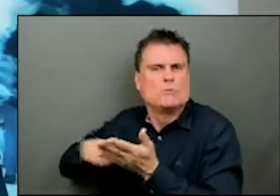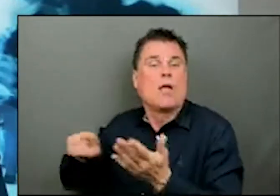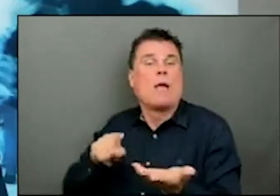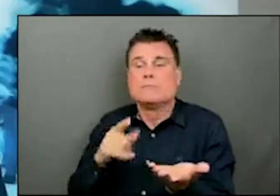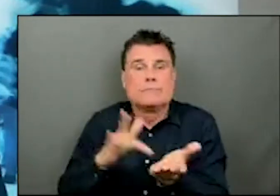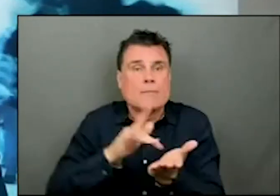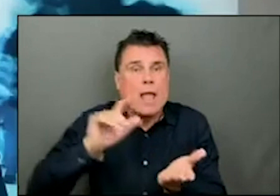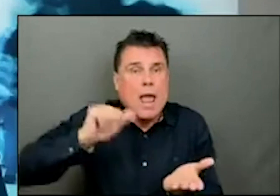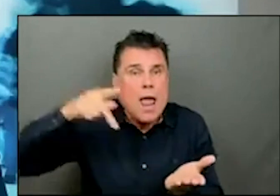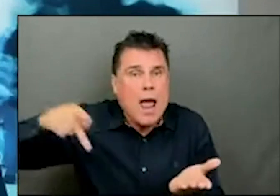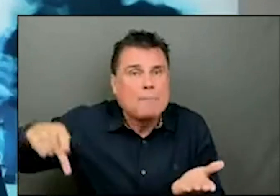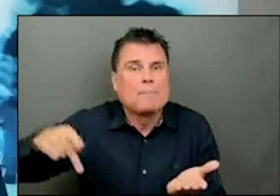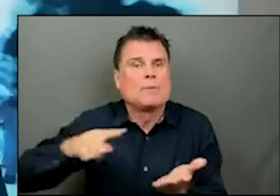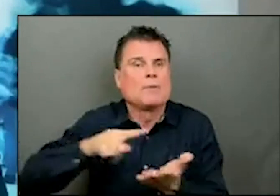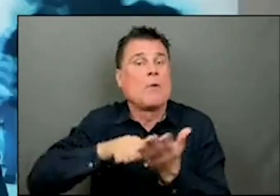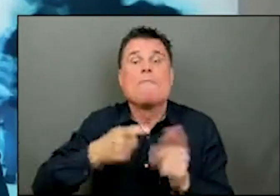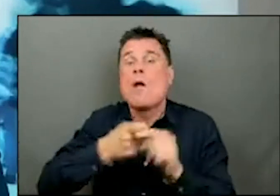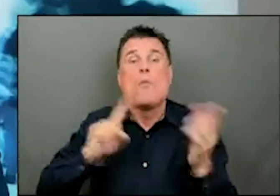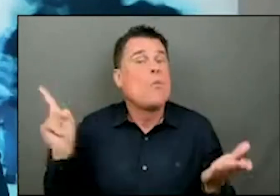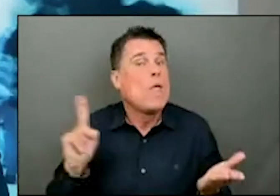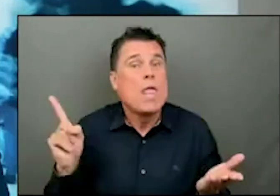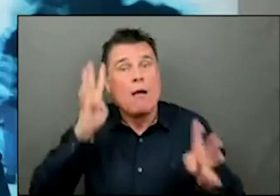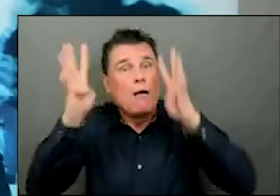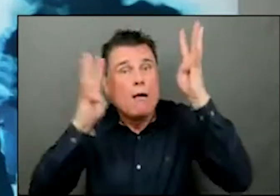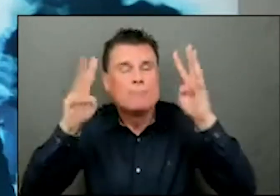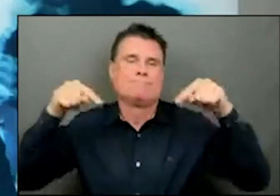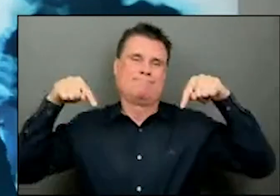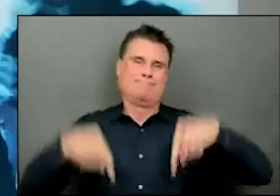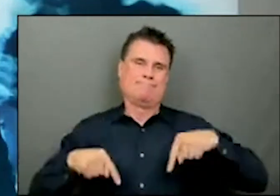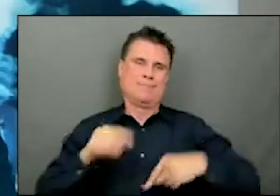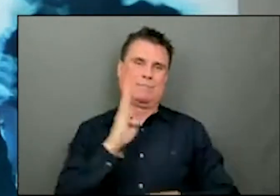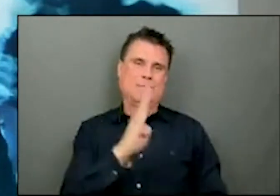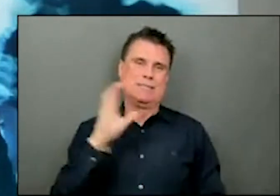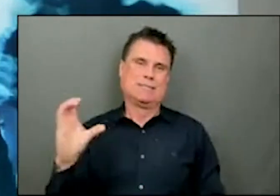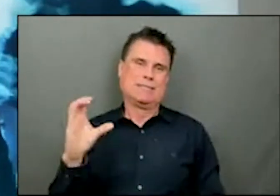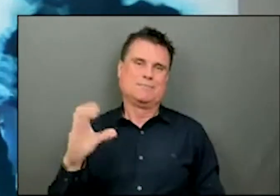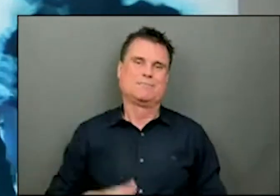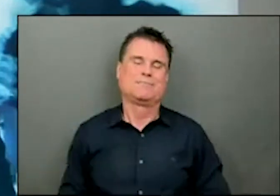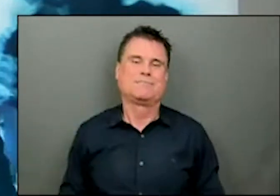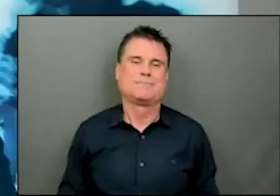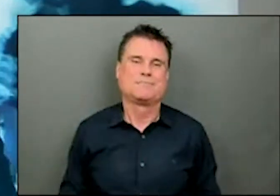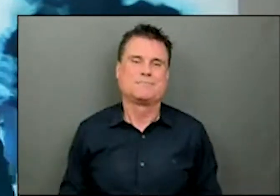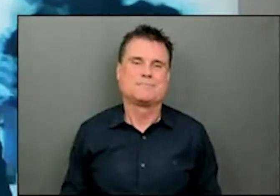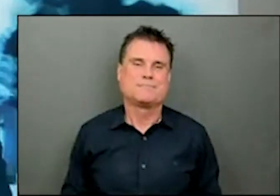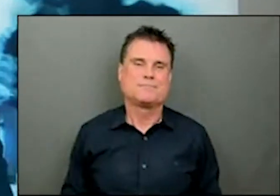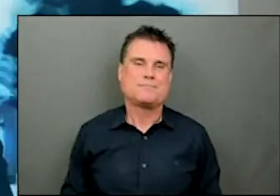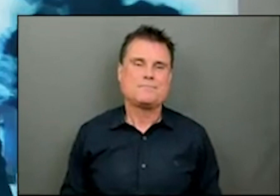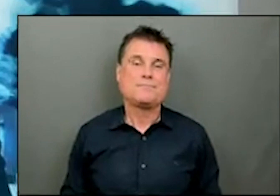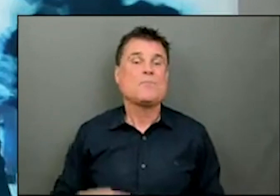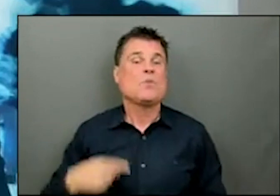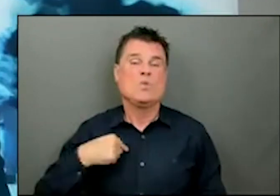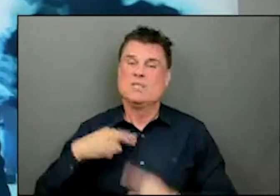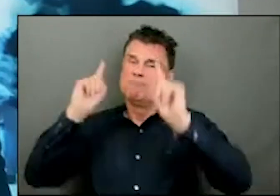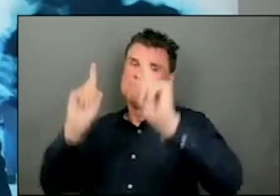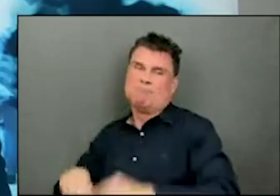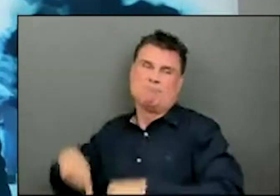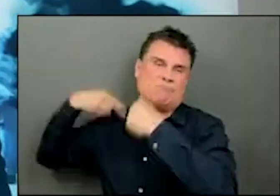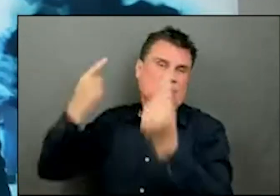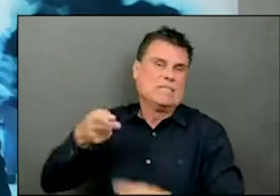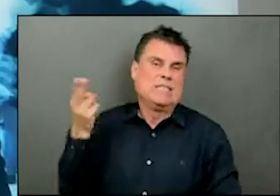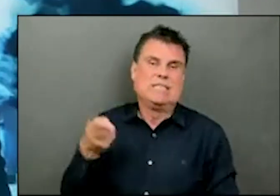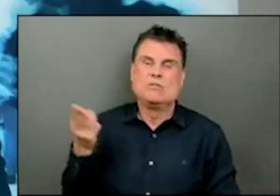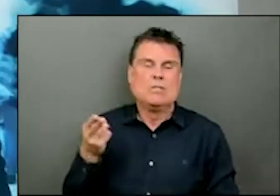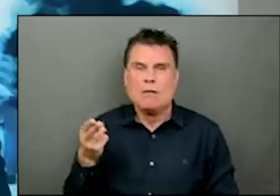forefront of the development of these solutions. We have a long history of discovery in British Columbia through our world-class research